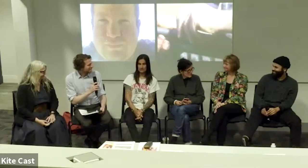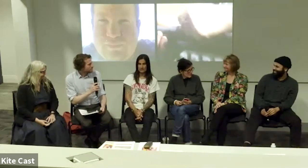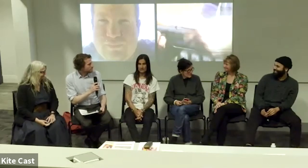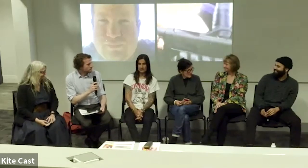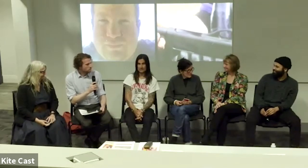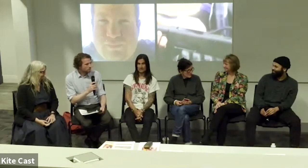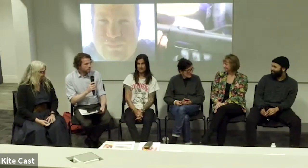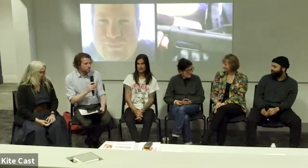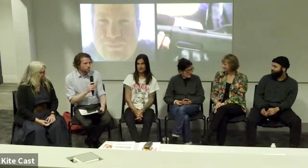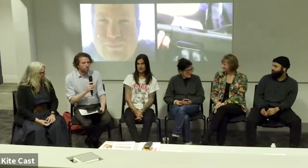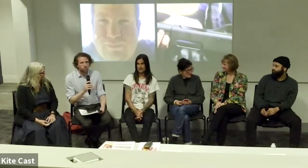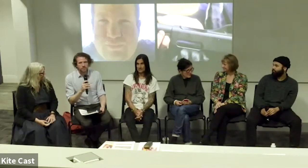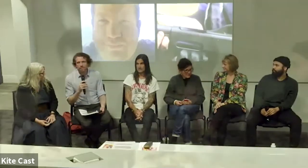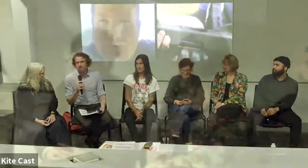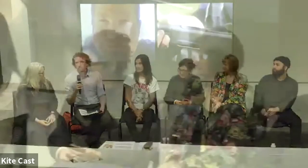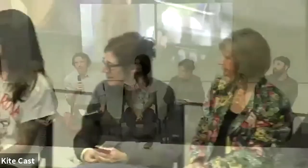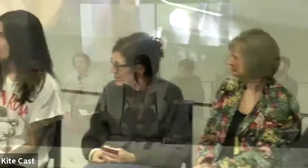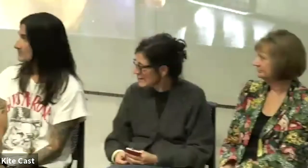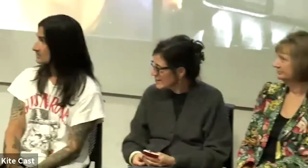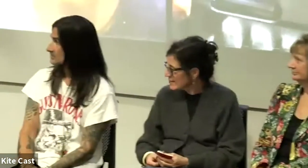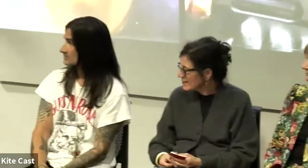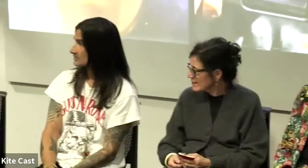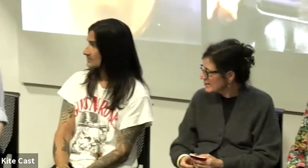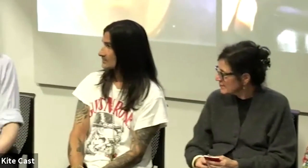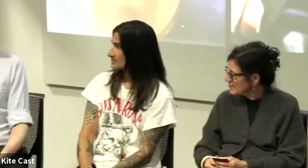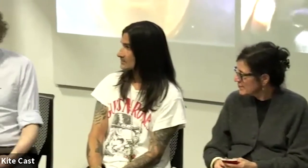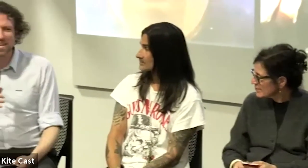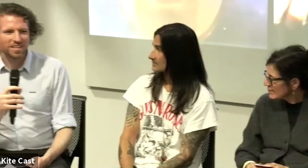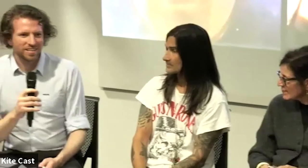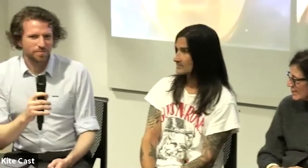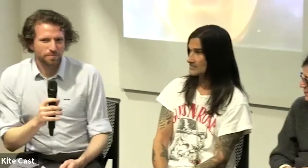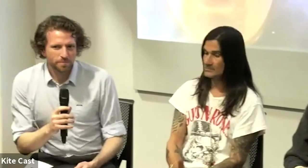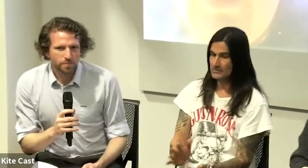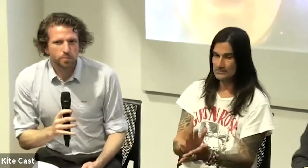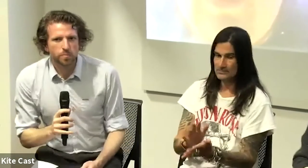Dixon, Mary Moore, Stormy Mills, and Lyndon Adams to my right.